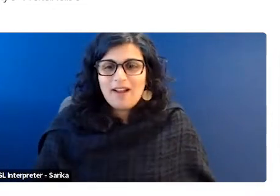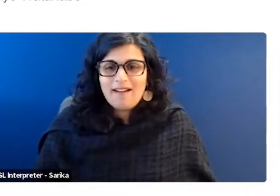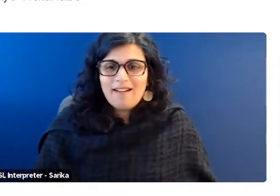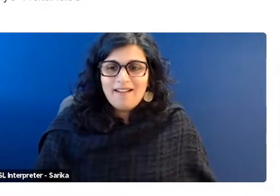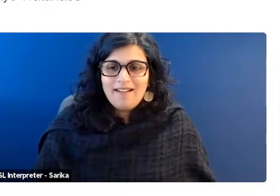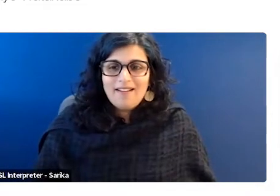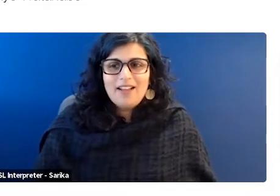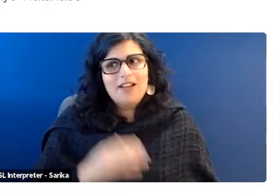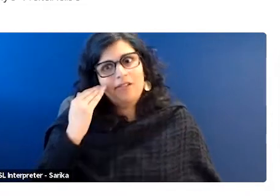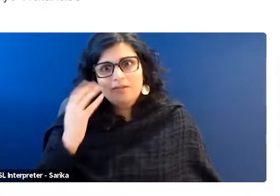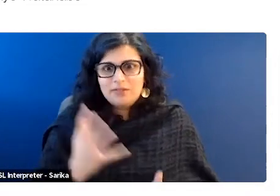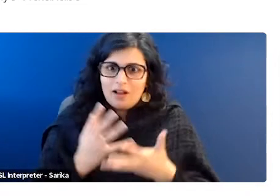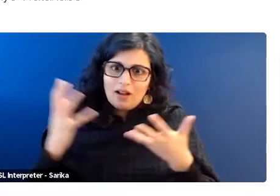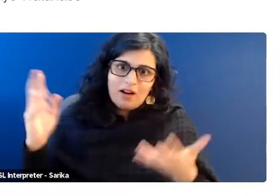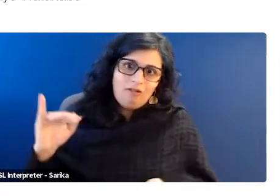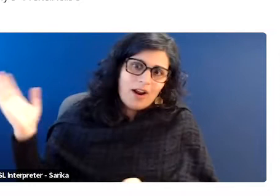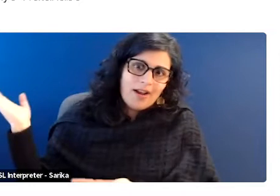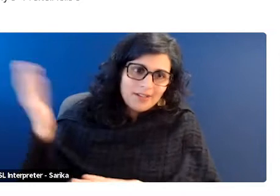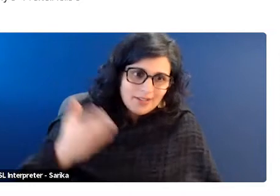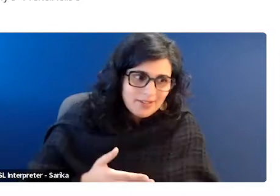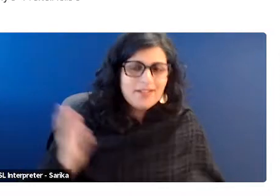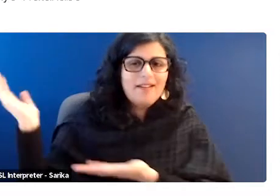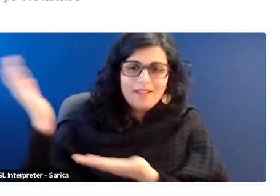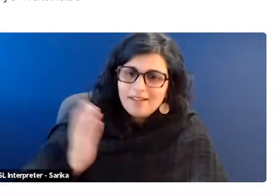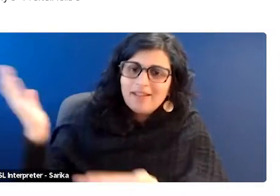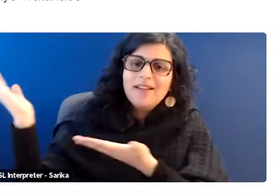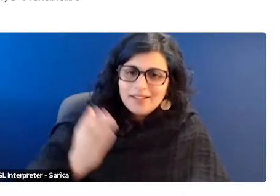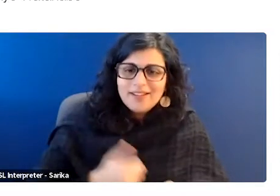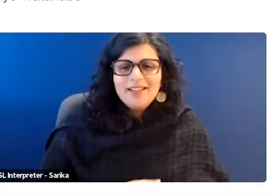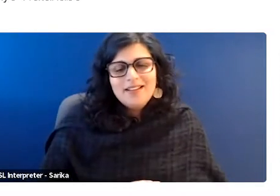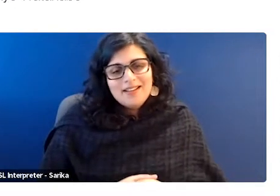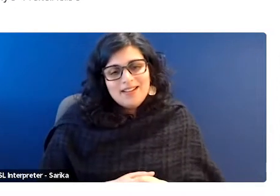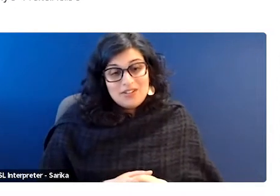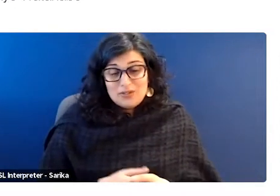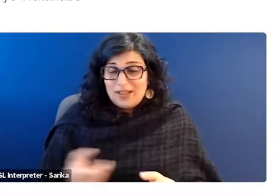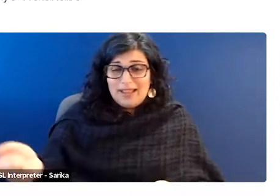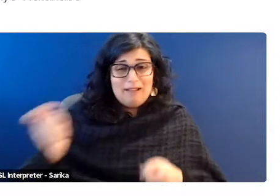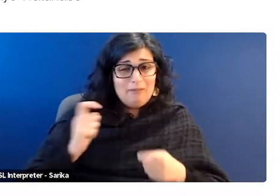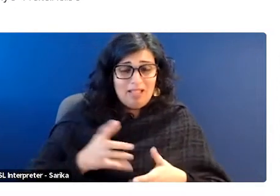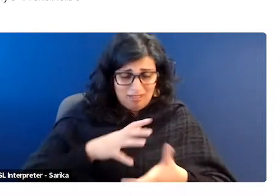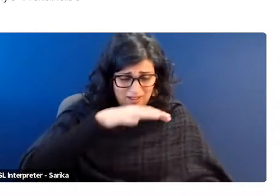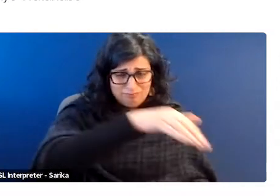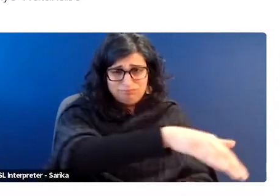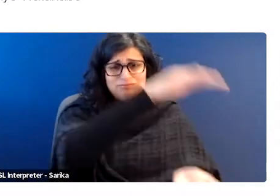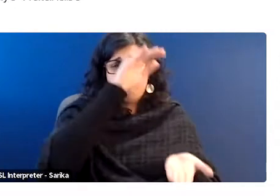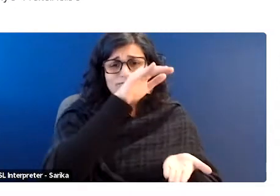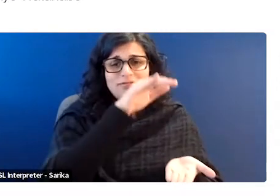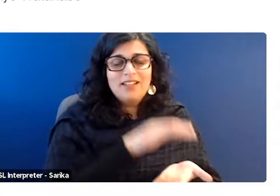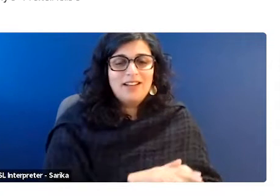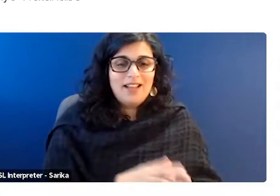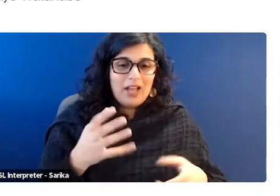rice that comes in and out. They had all these rice bags that I got to work with. And I basically just created a pair of